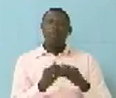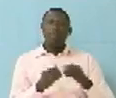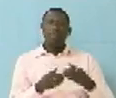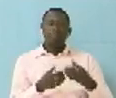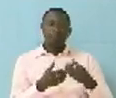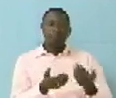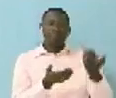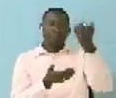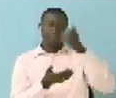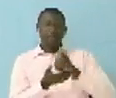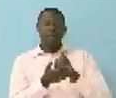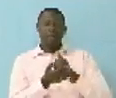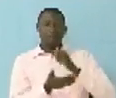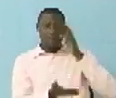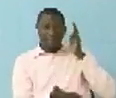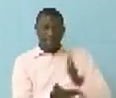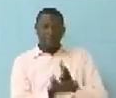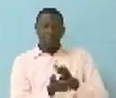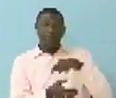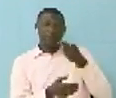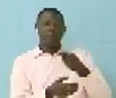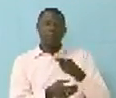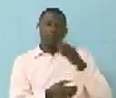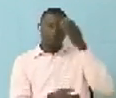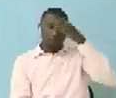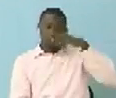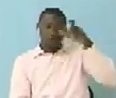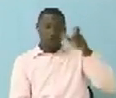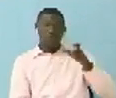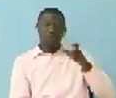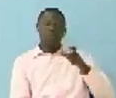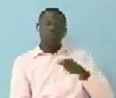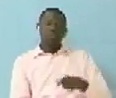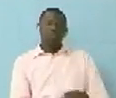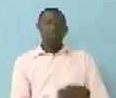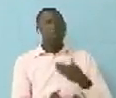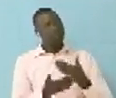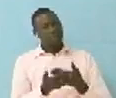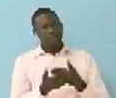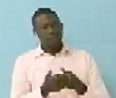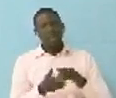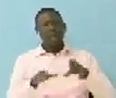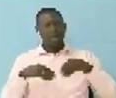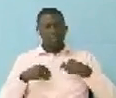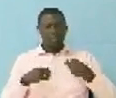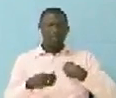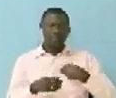commission. Please allow me to do my work.